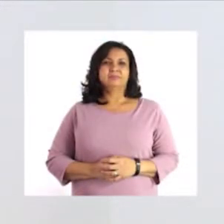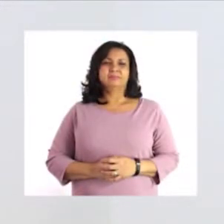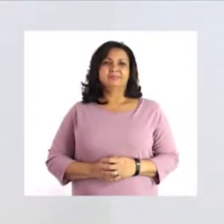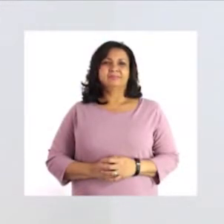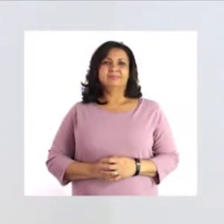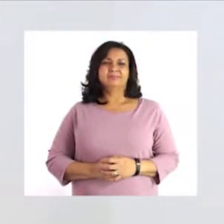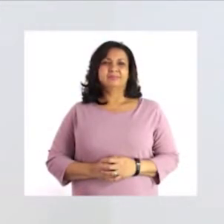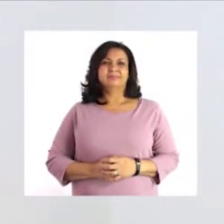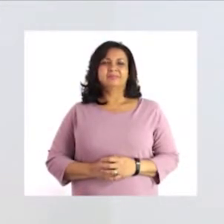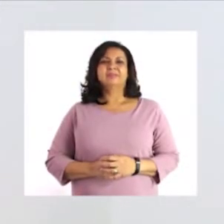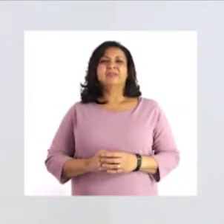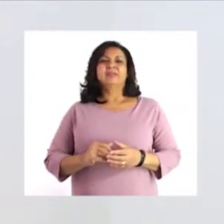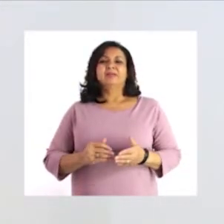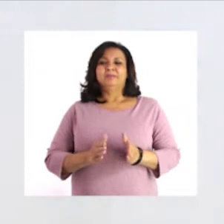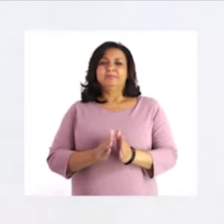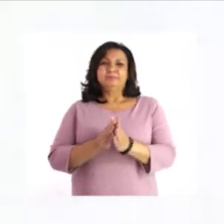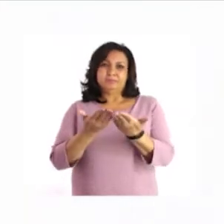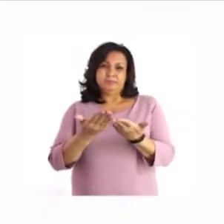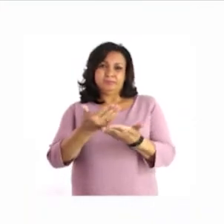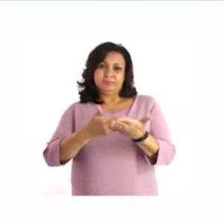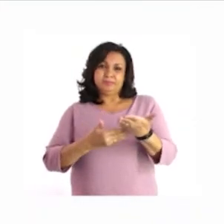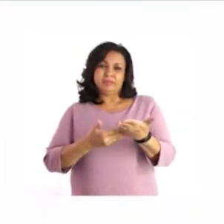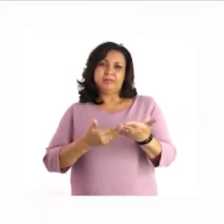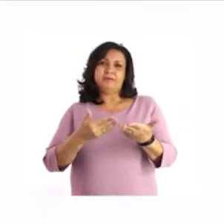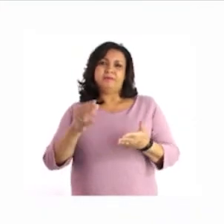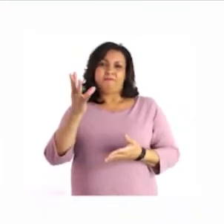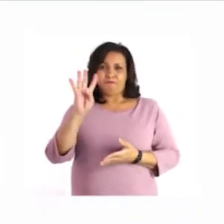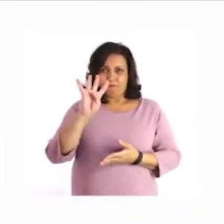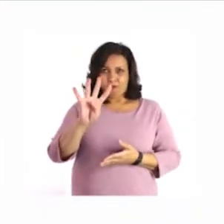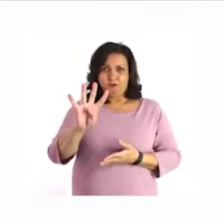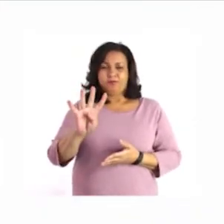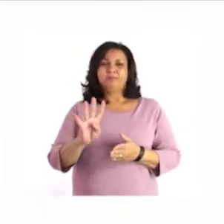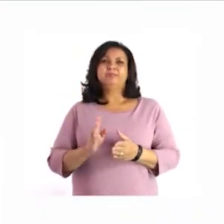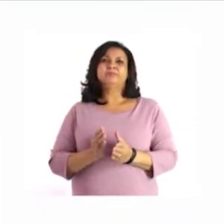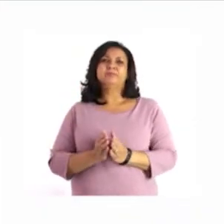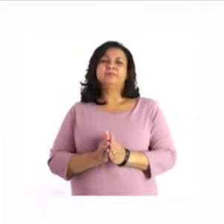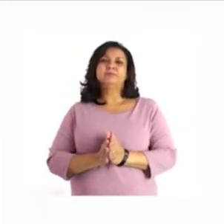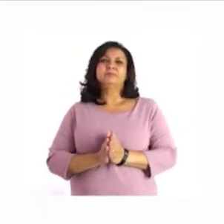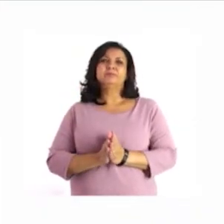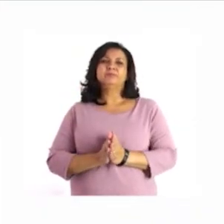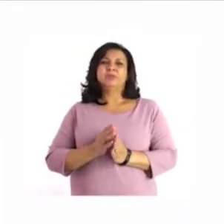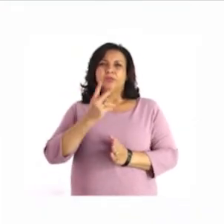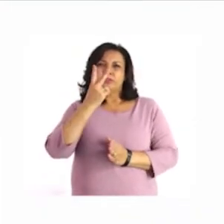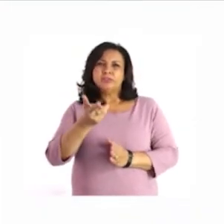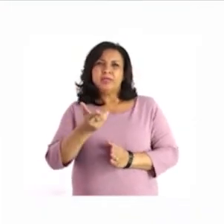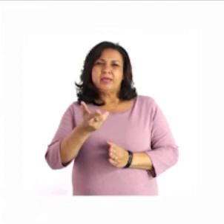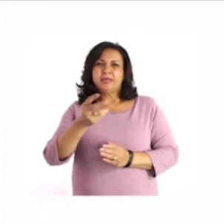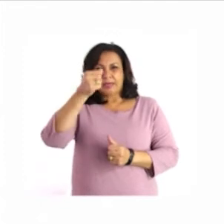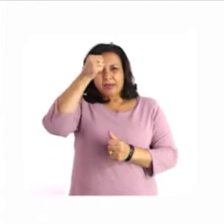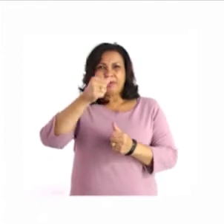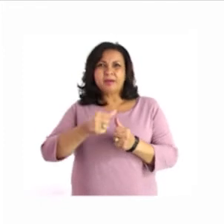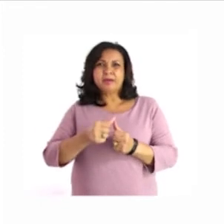Well, friends, let's turn to page 4 in our exercise book. Well, if you look at that exercise, remember, we